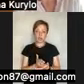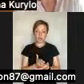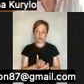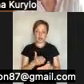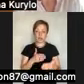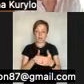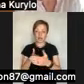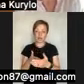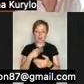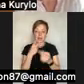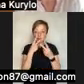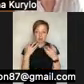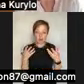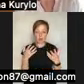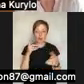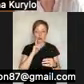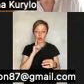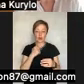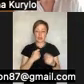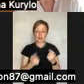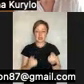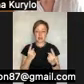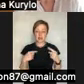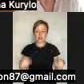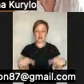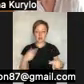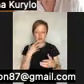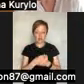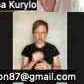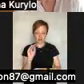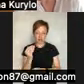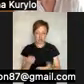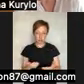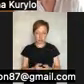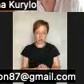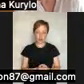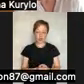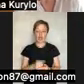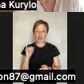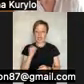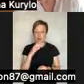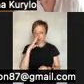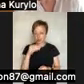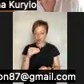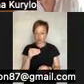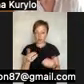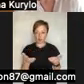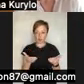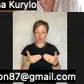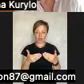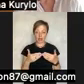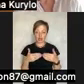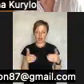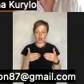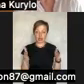these uh public buses and there are some barriers that we haven't noticed before